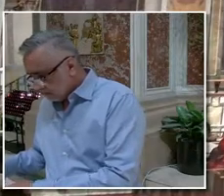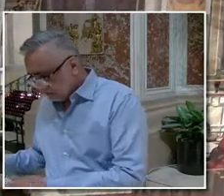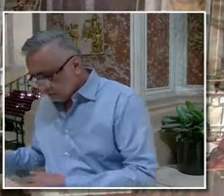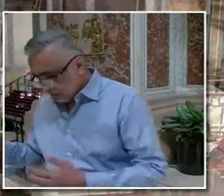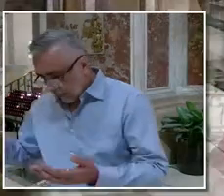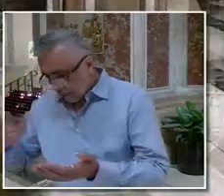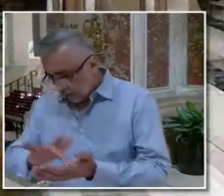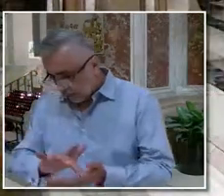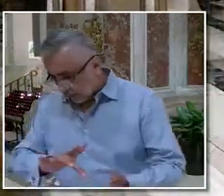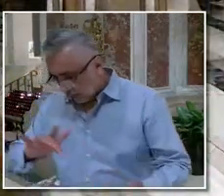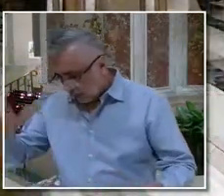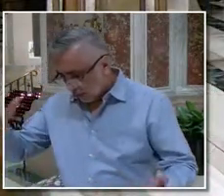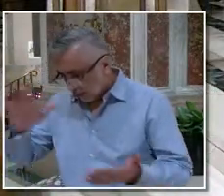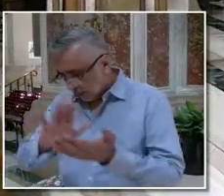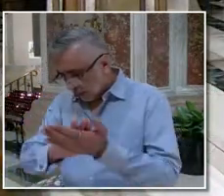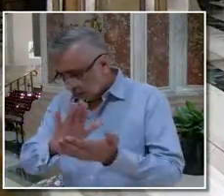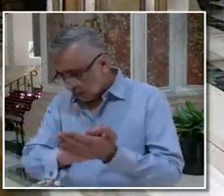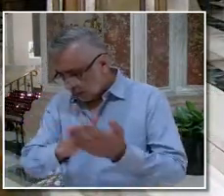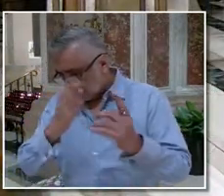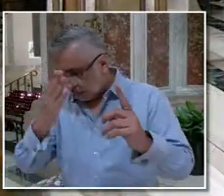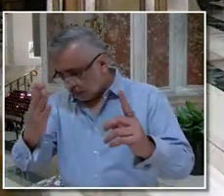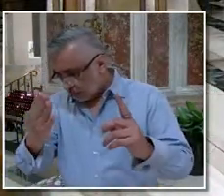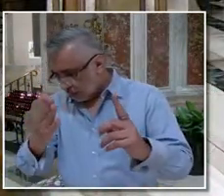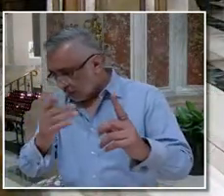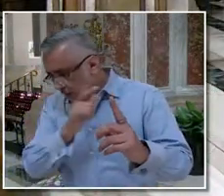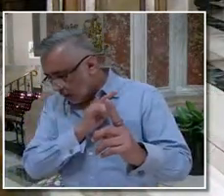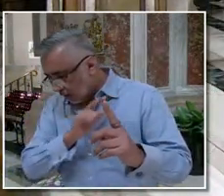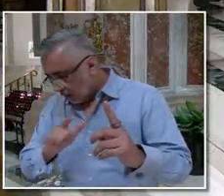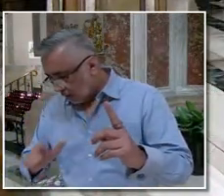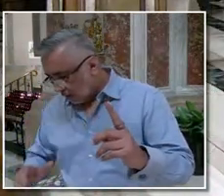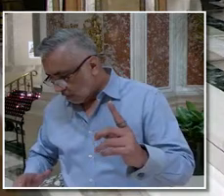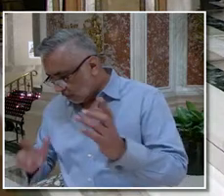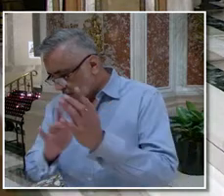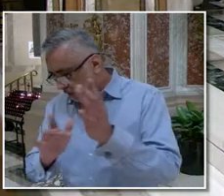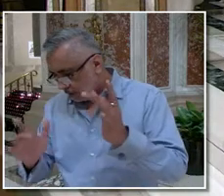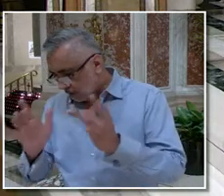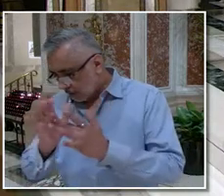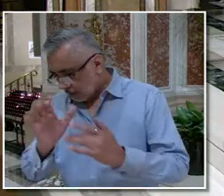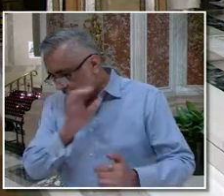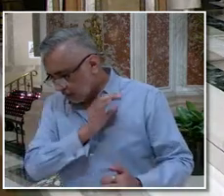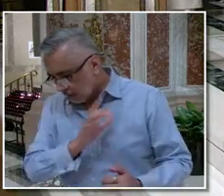Glory and praise to you, Lord Jesus.